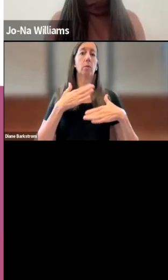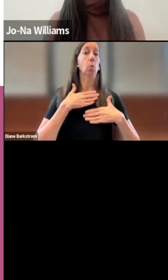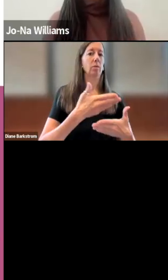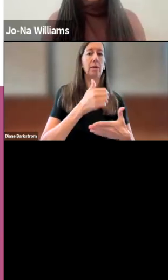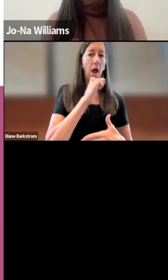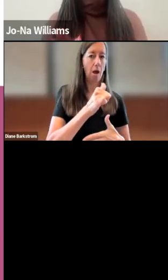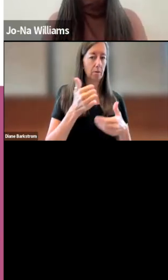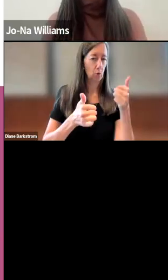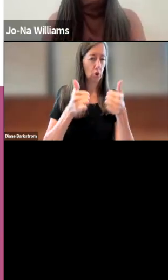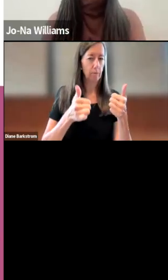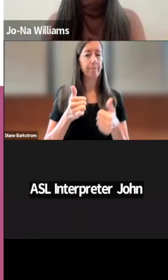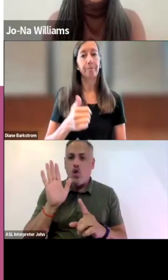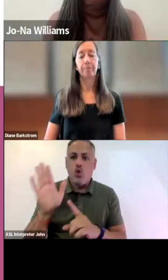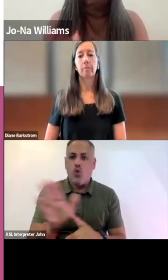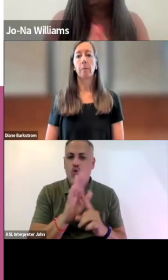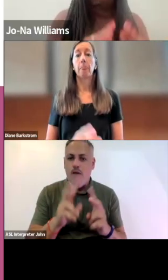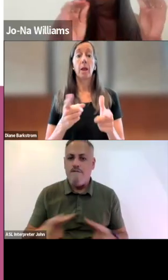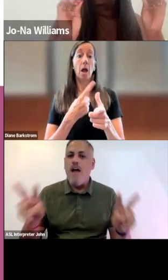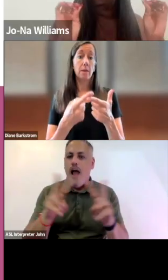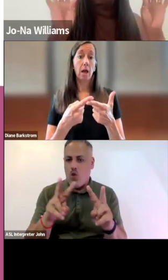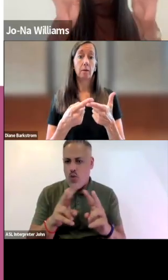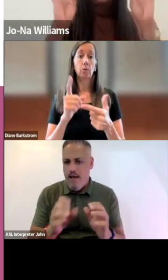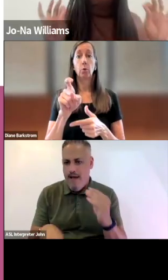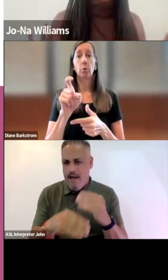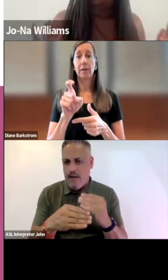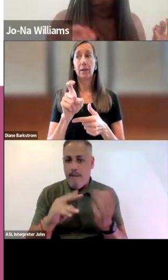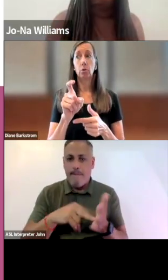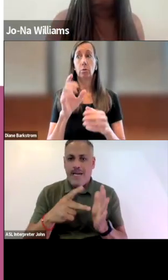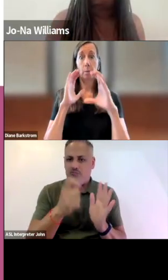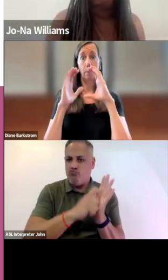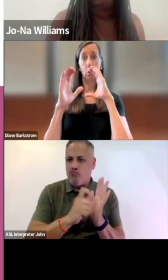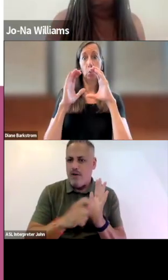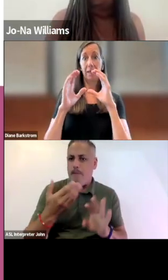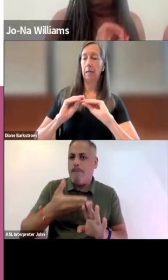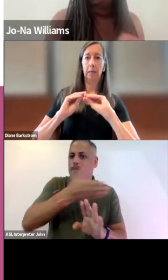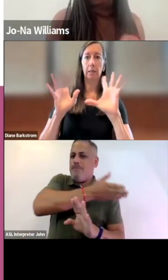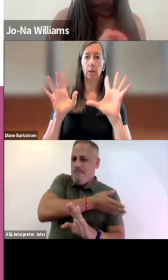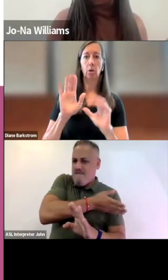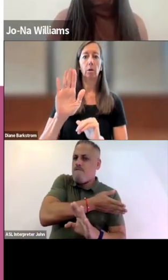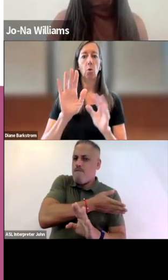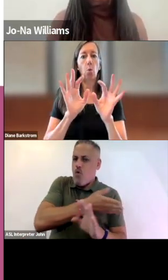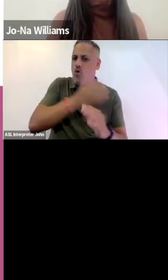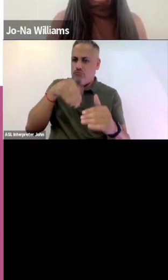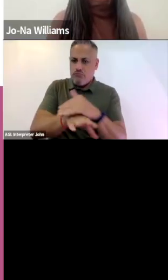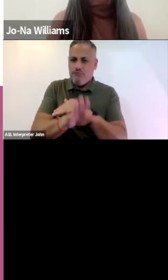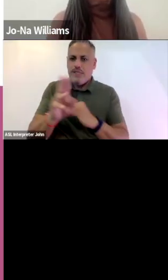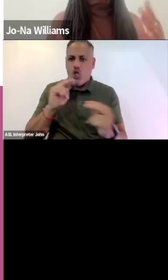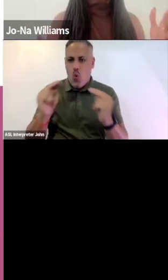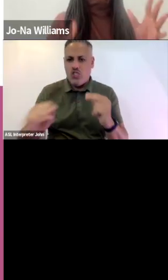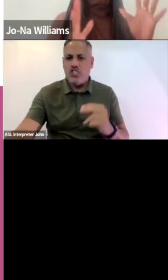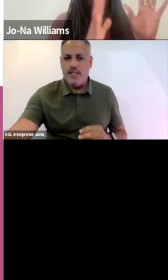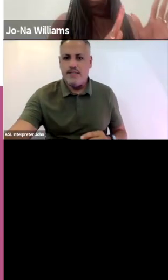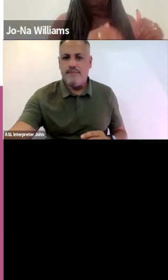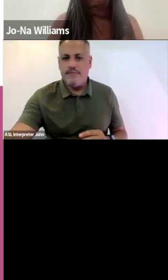to communicate your value add. So that means write it down prior to you coming into the